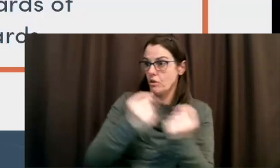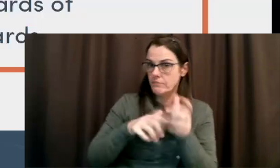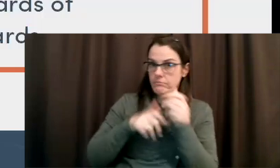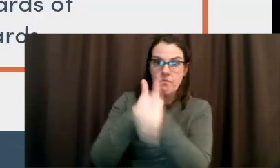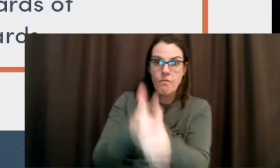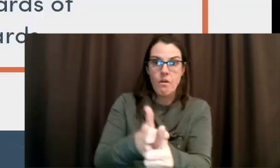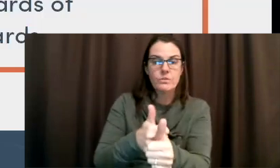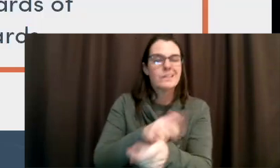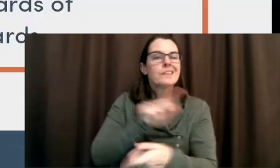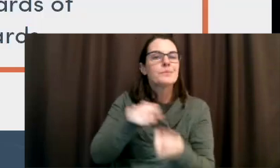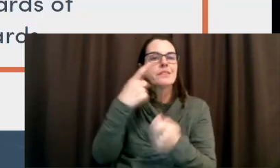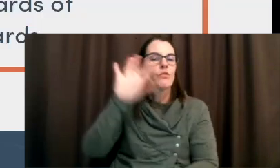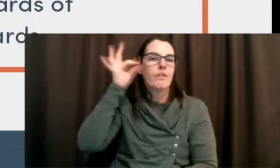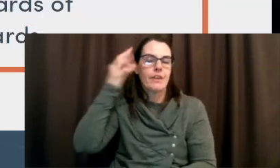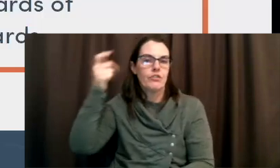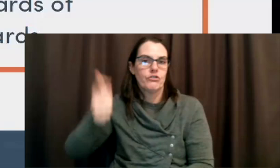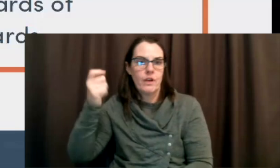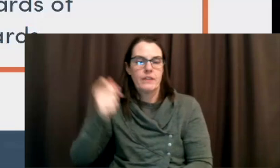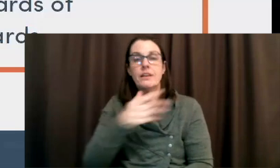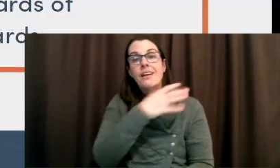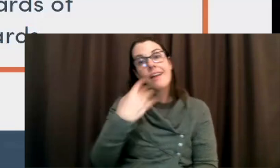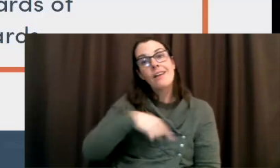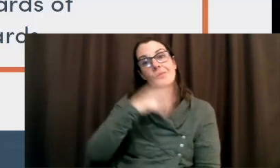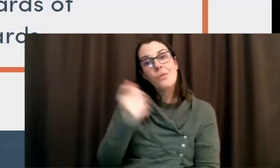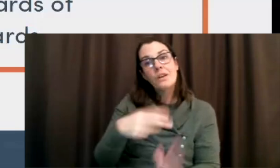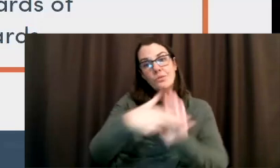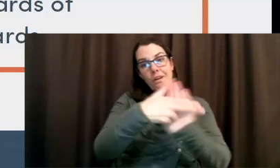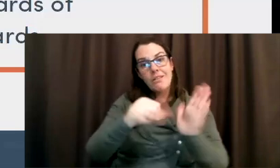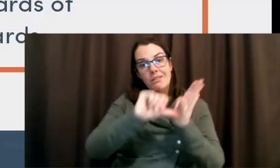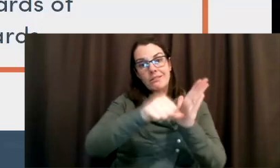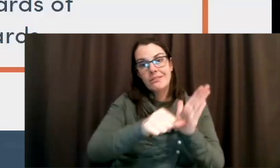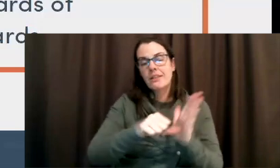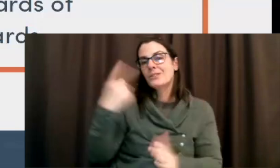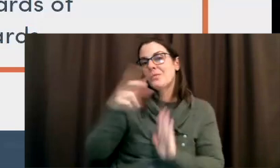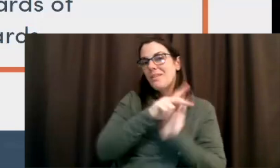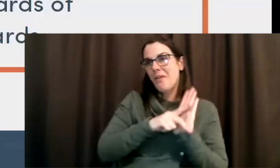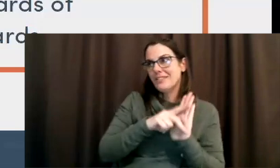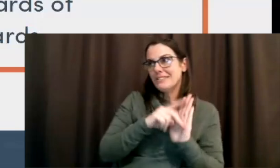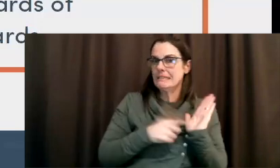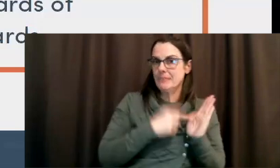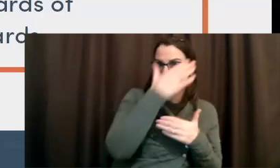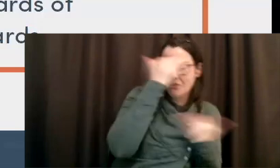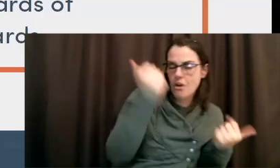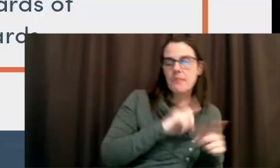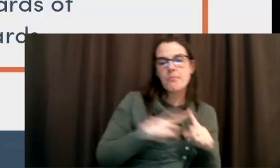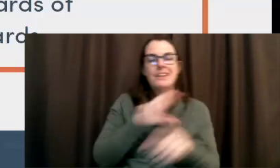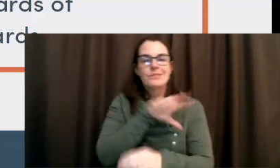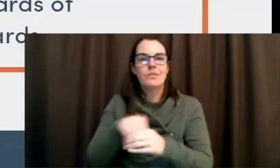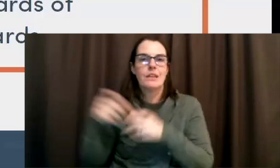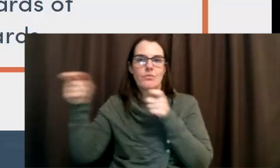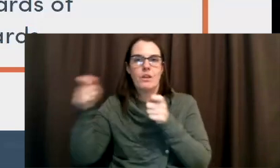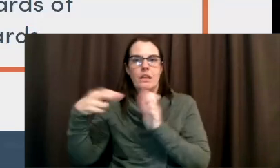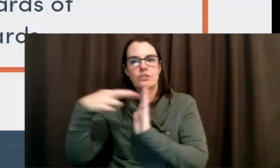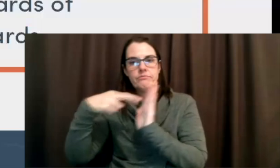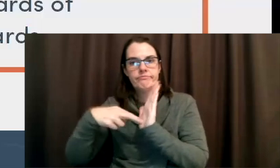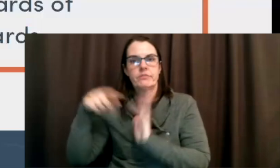grants. And we did want to highlight there is one policy that's kind of forgotten, and it's in the Code of Federal Regulations, and it basically